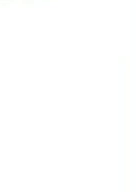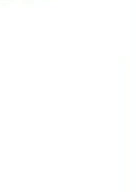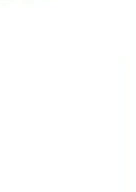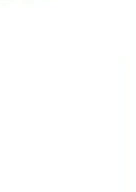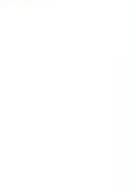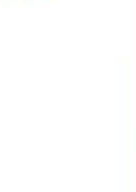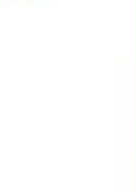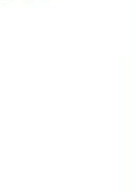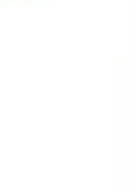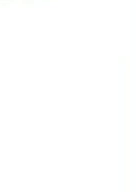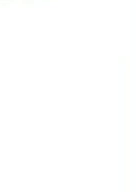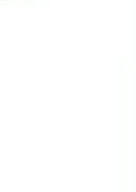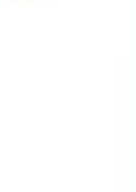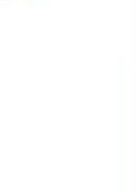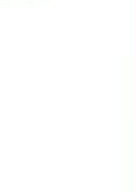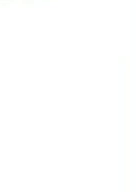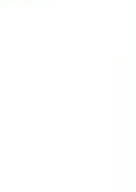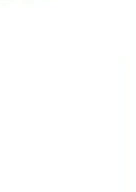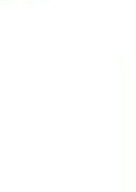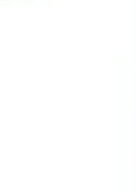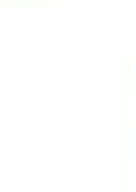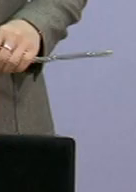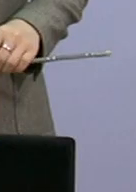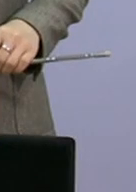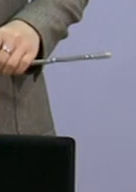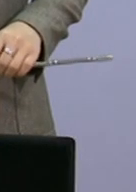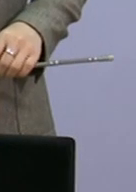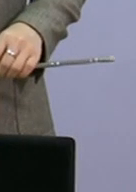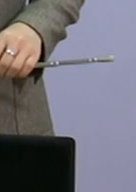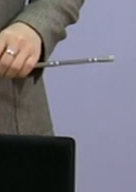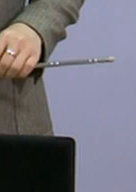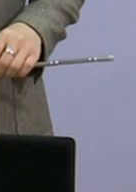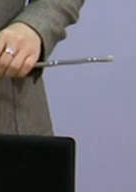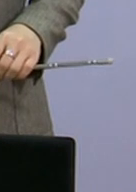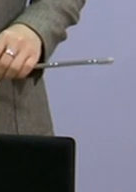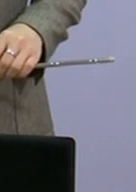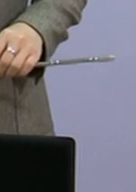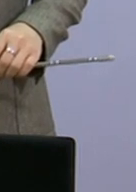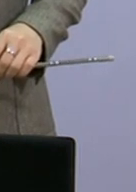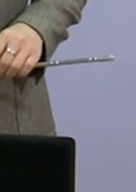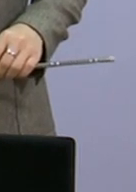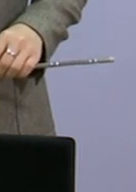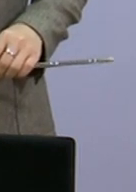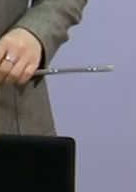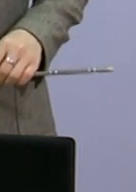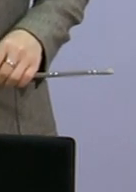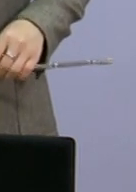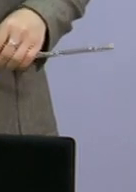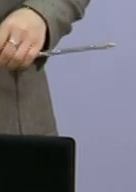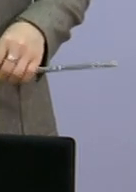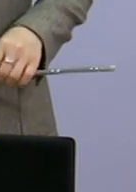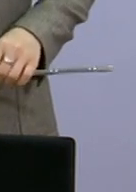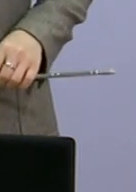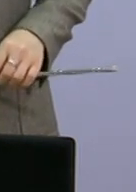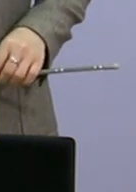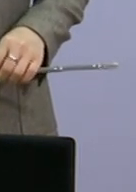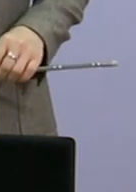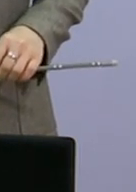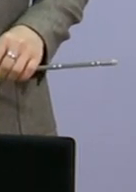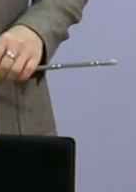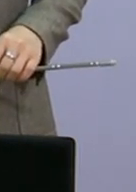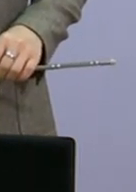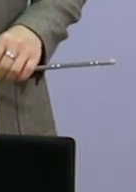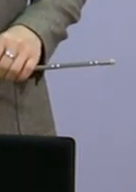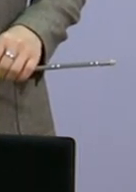finally Aybek goes to bed. Dear pupils, were you right? Have you got the same answers as